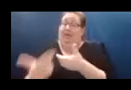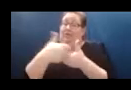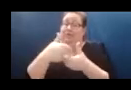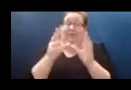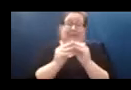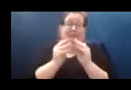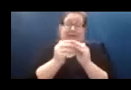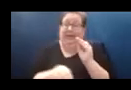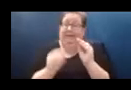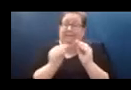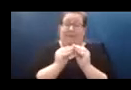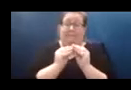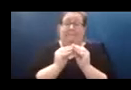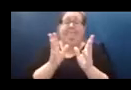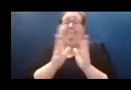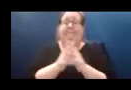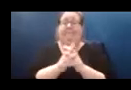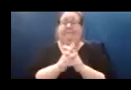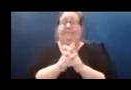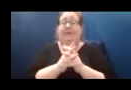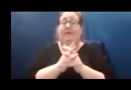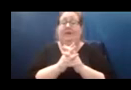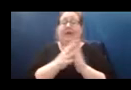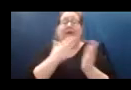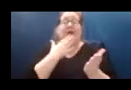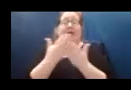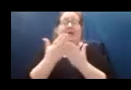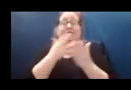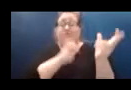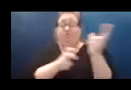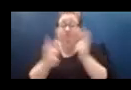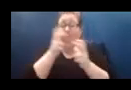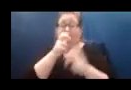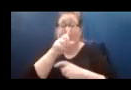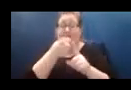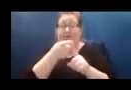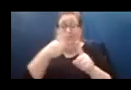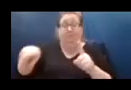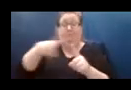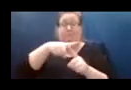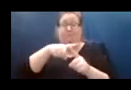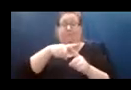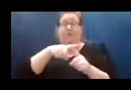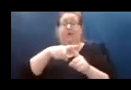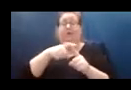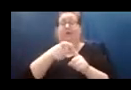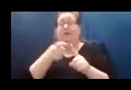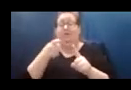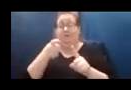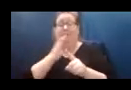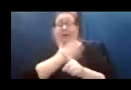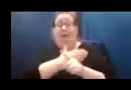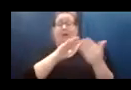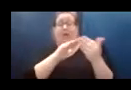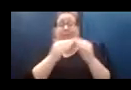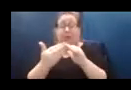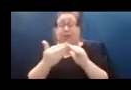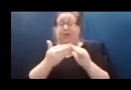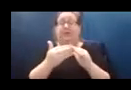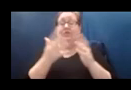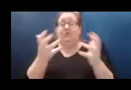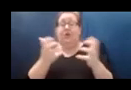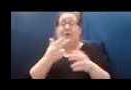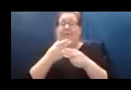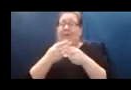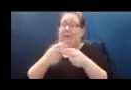anymore. And get to hear from you, from input from all our communities. So I want to be